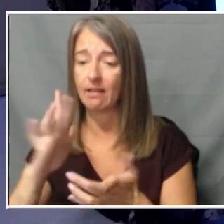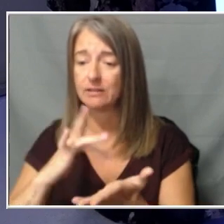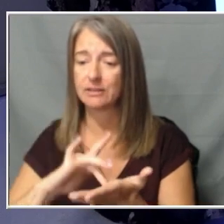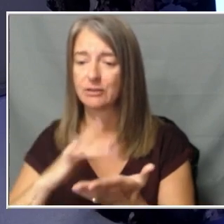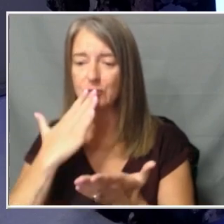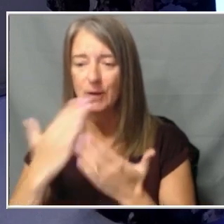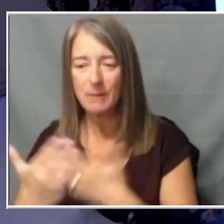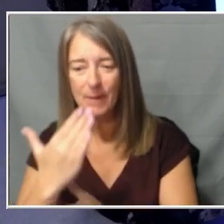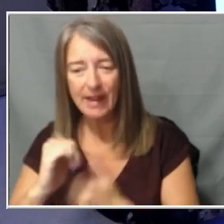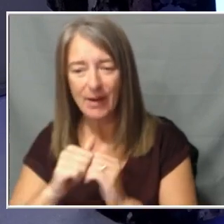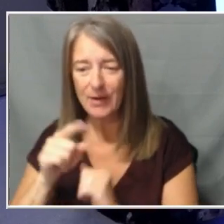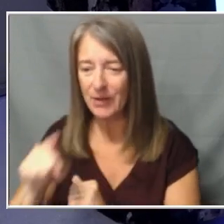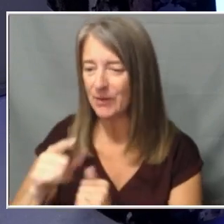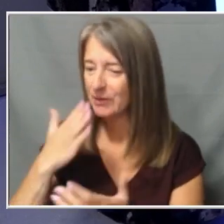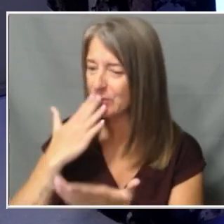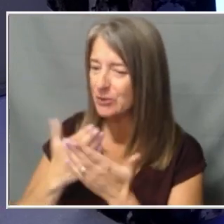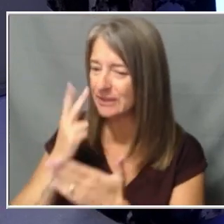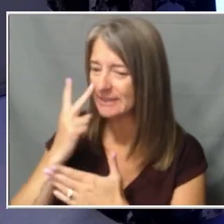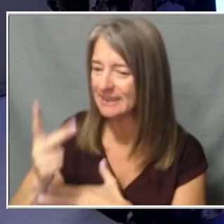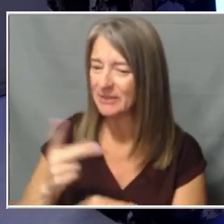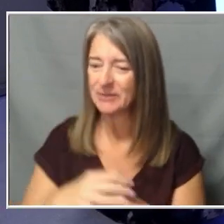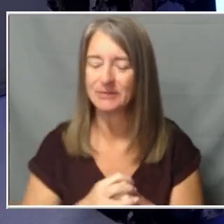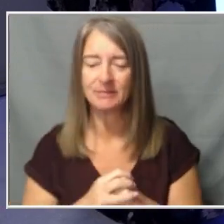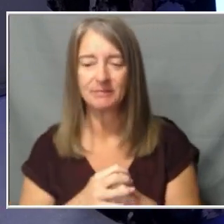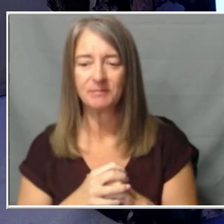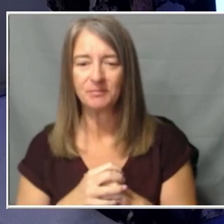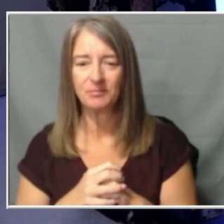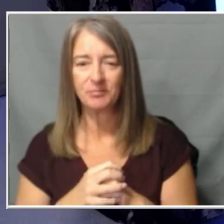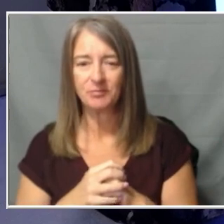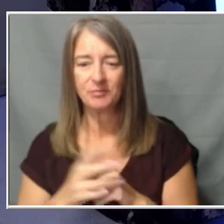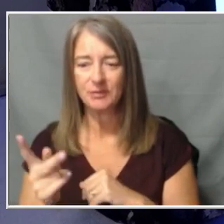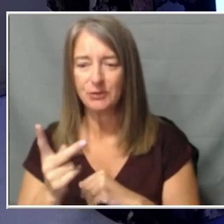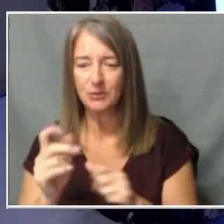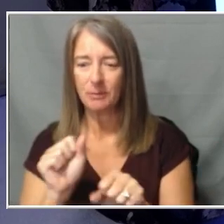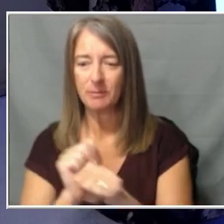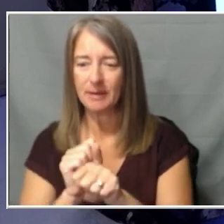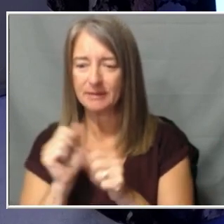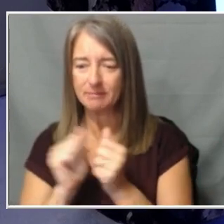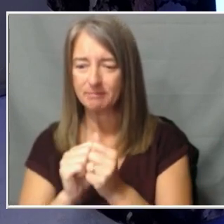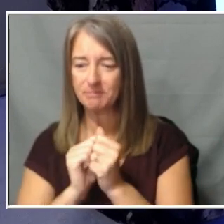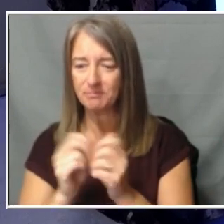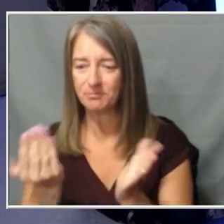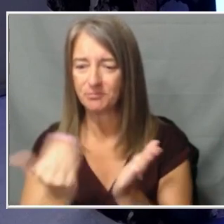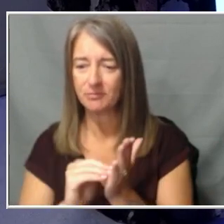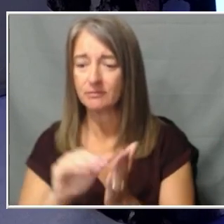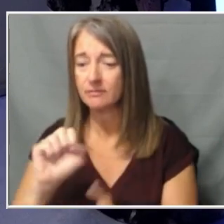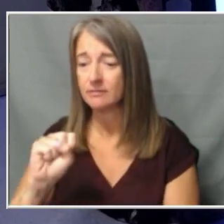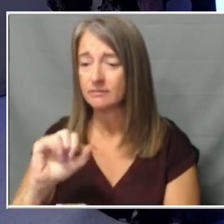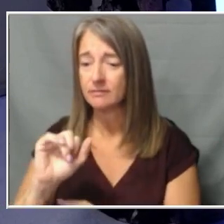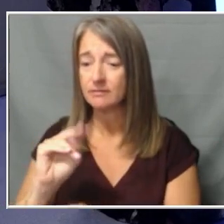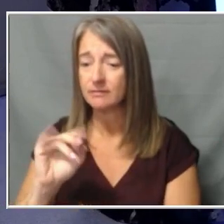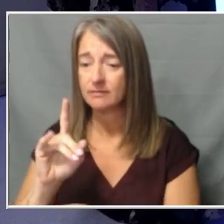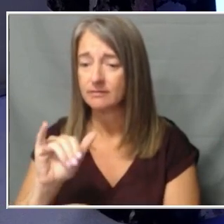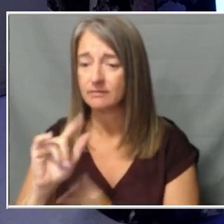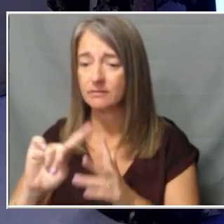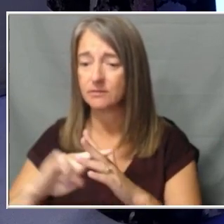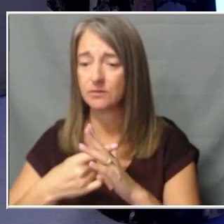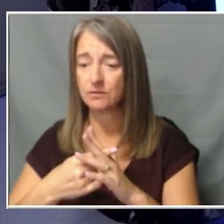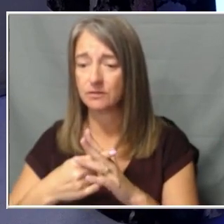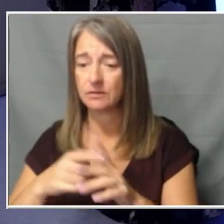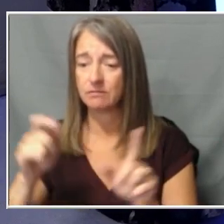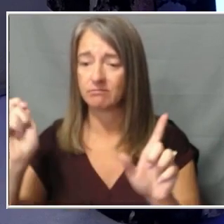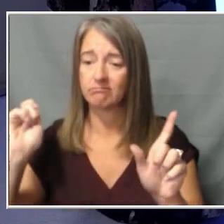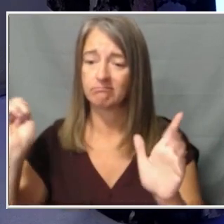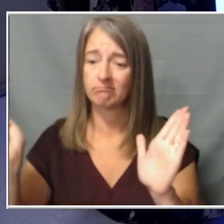are you? Good to see you. Good to see you. It's good to see you two back together again. Sydney, I want to start with you because we watched you bang the gong back